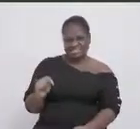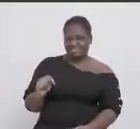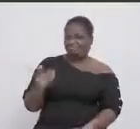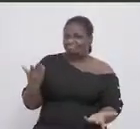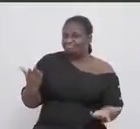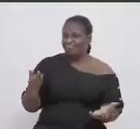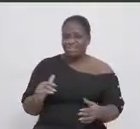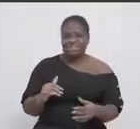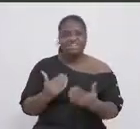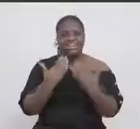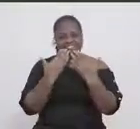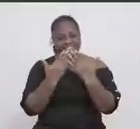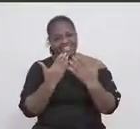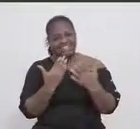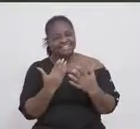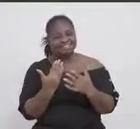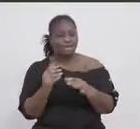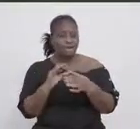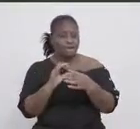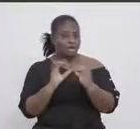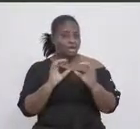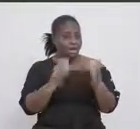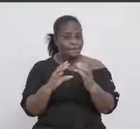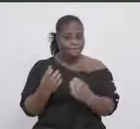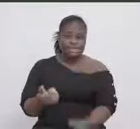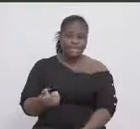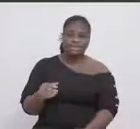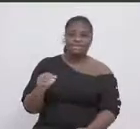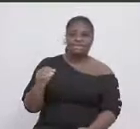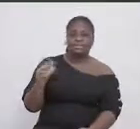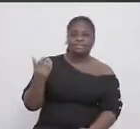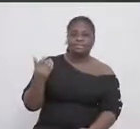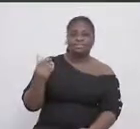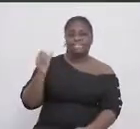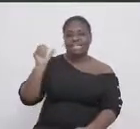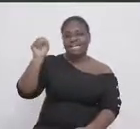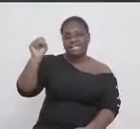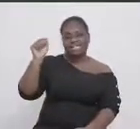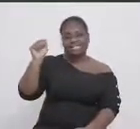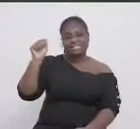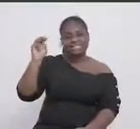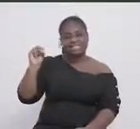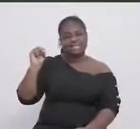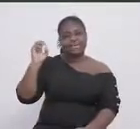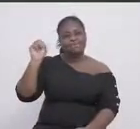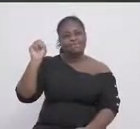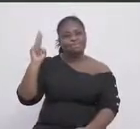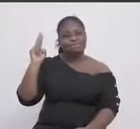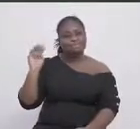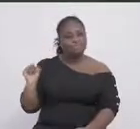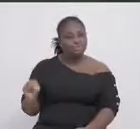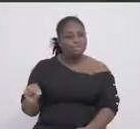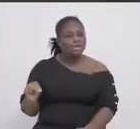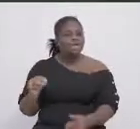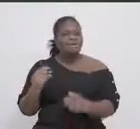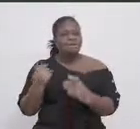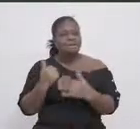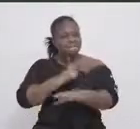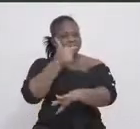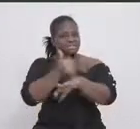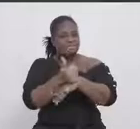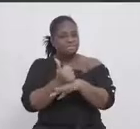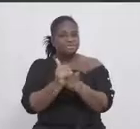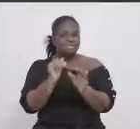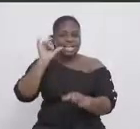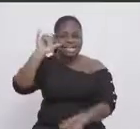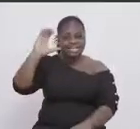are thankful to companies like the ATC Ghana and Samsung Ghana for establishing ICT centers in all